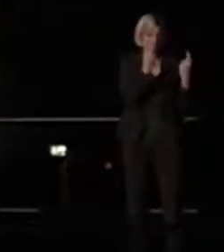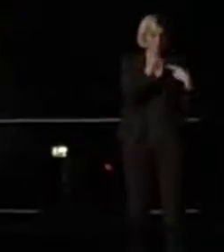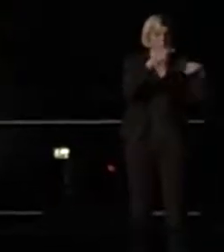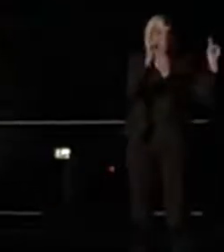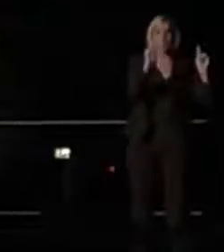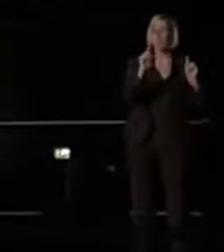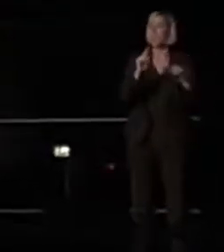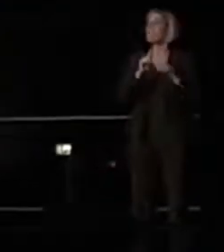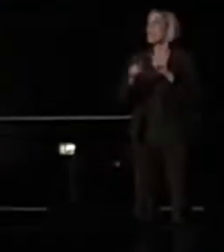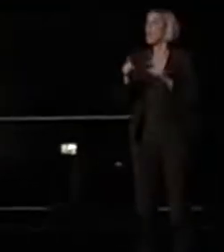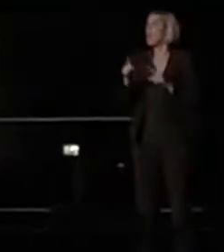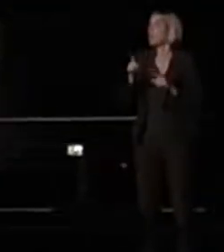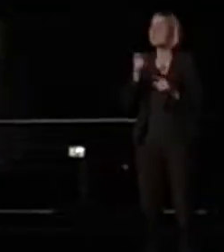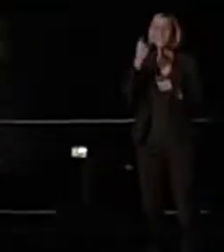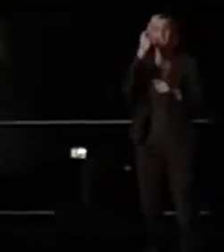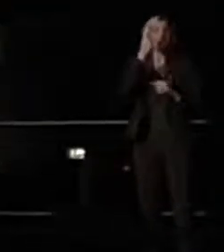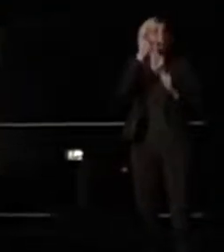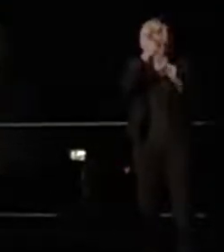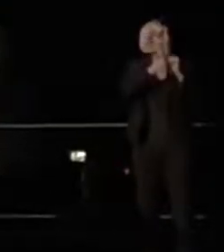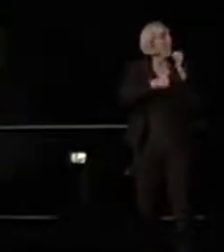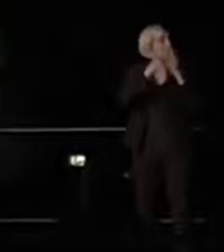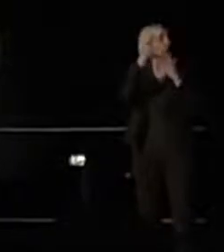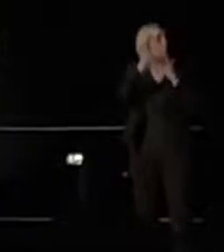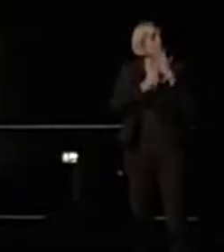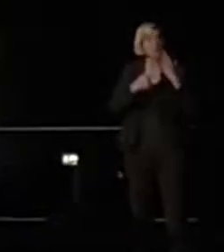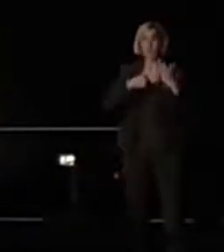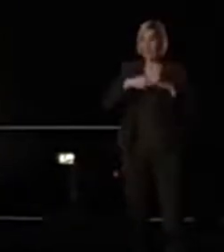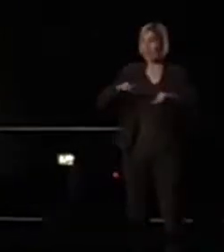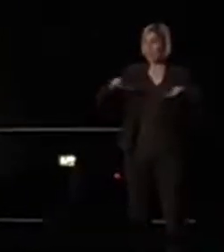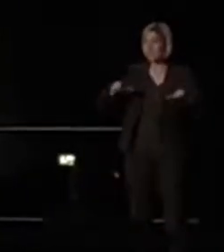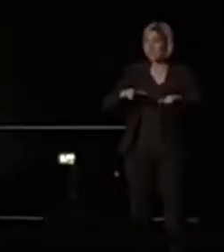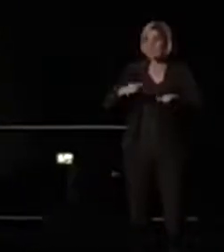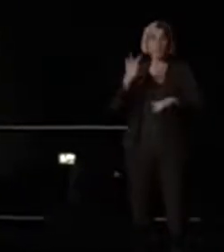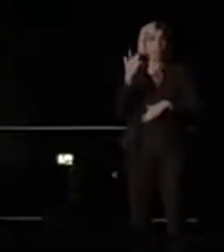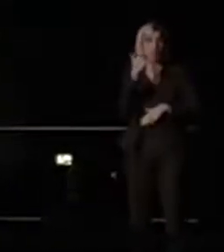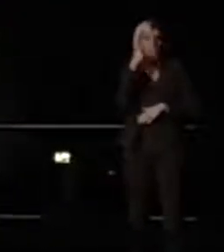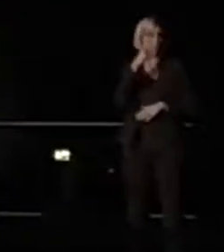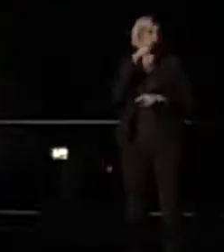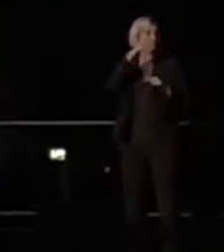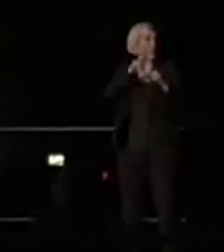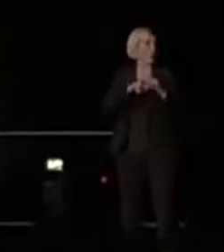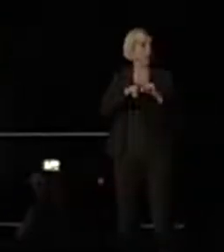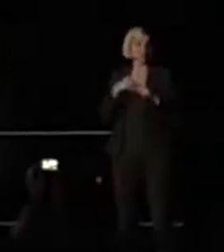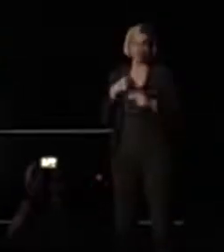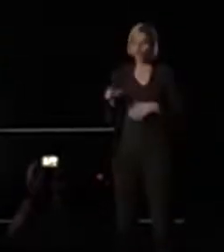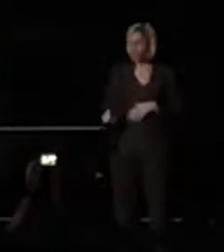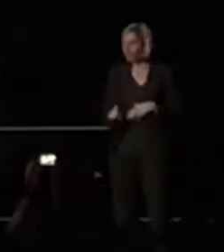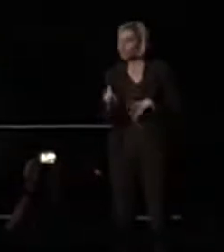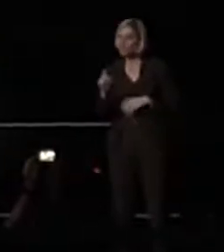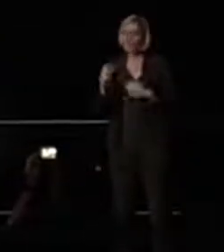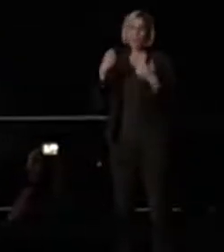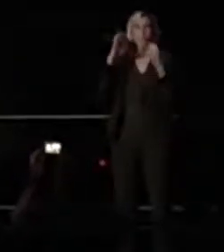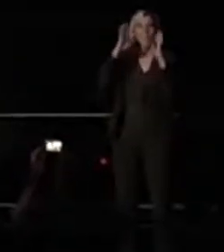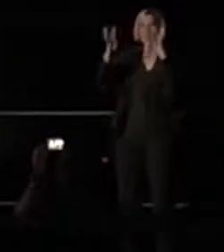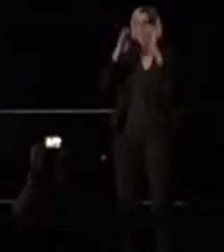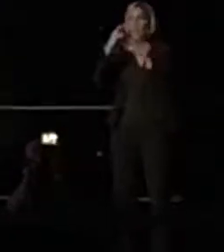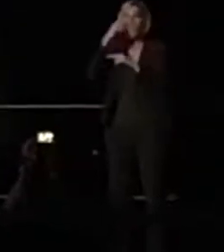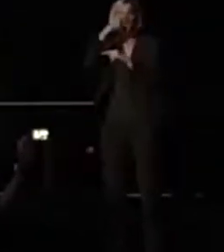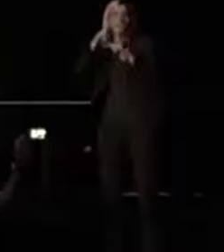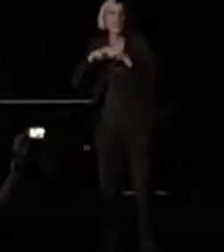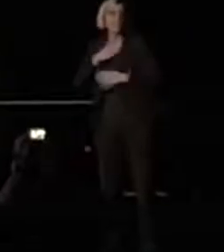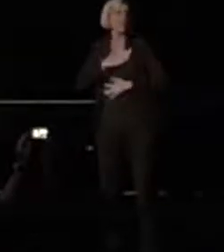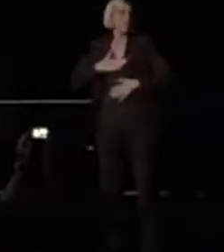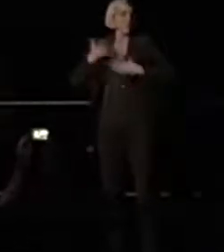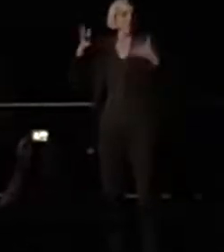failure is every project I ever did in my life that was for fun. Building a little game, building a little sound maker. You know, back in high school we